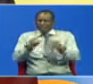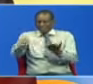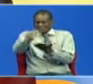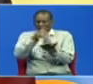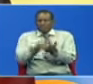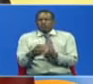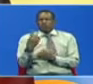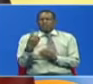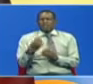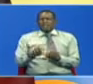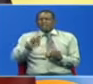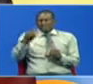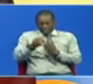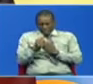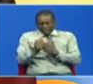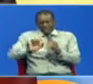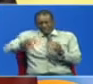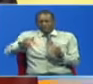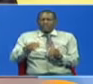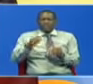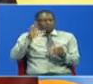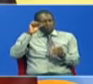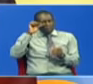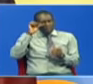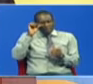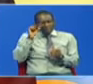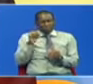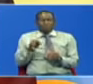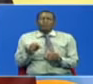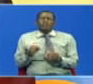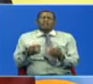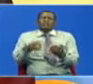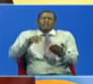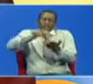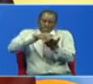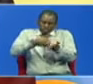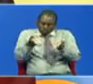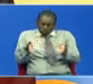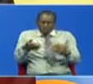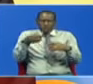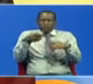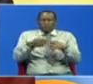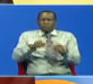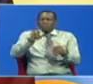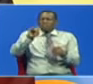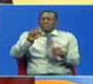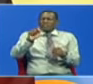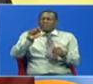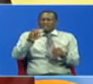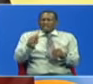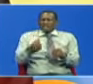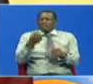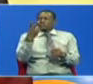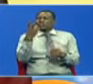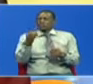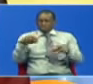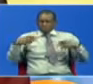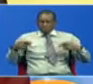Second leading county is Mombasa, and the cases today come from Mvita, 20